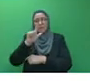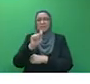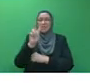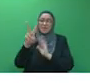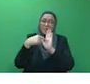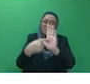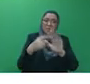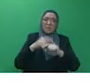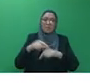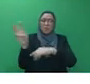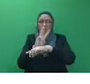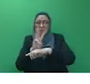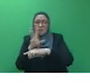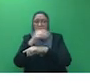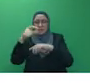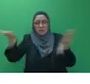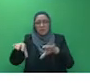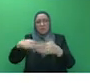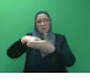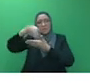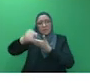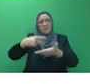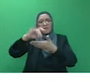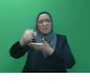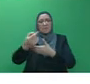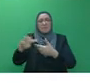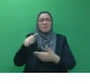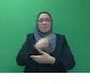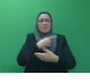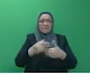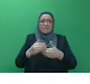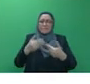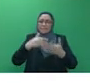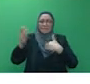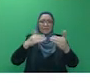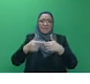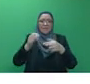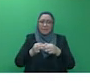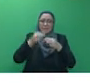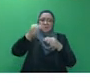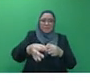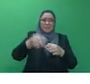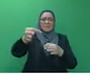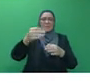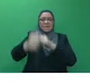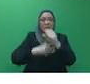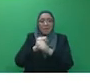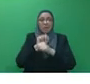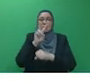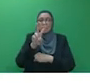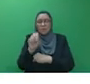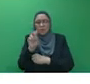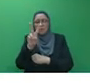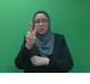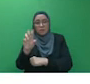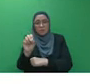uh tv shows uh movies you know to shoot certain projects never mind we push we push to later in the year there's